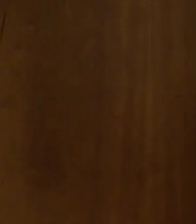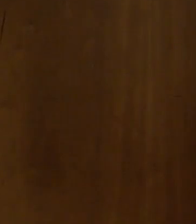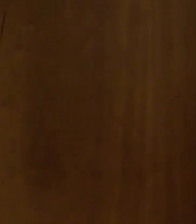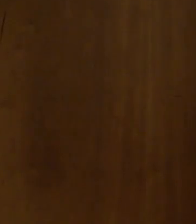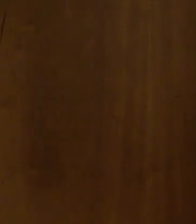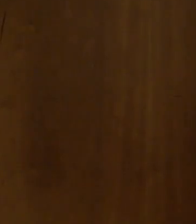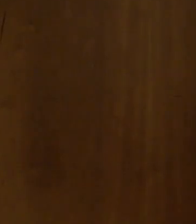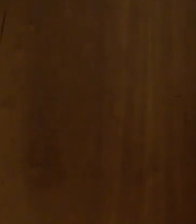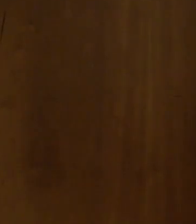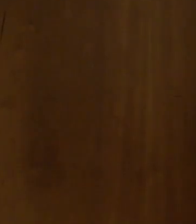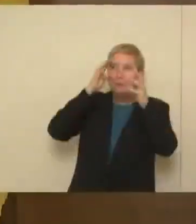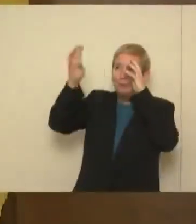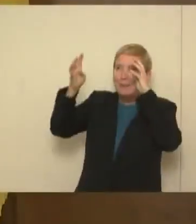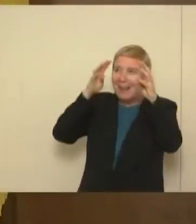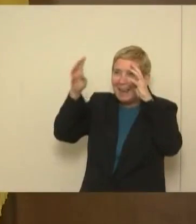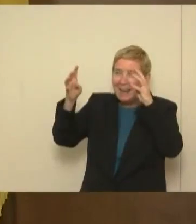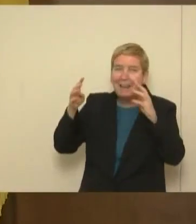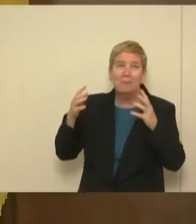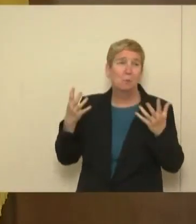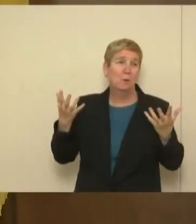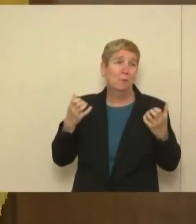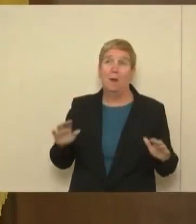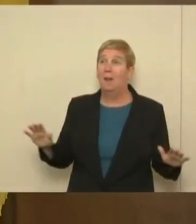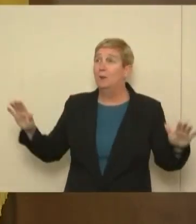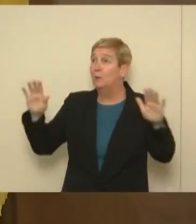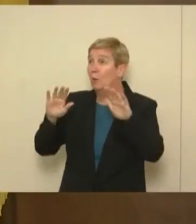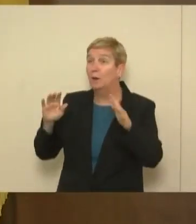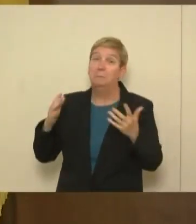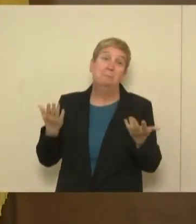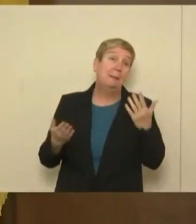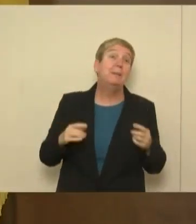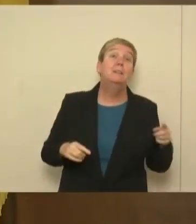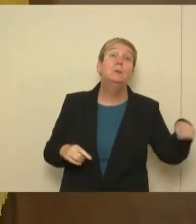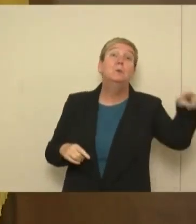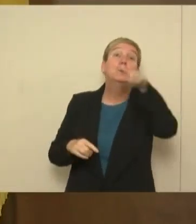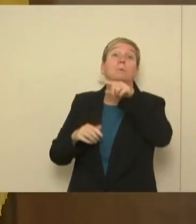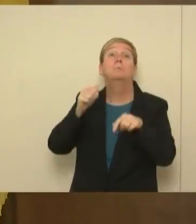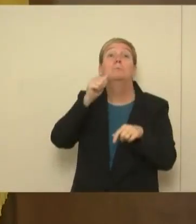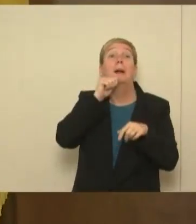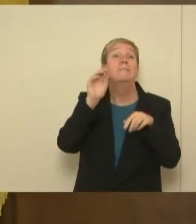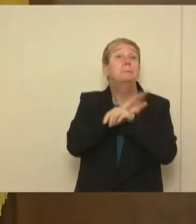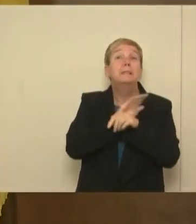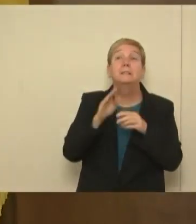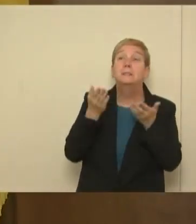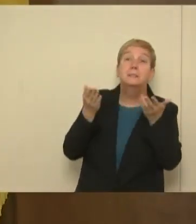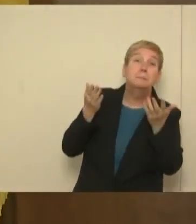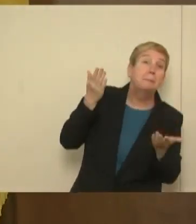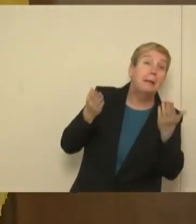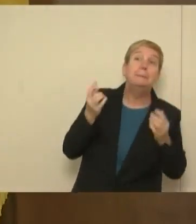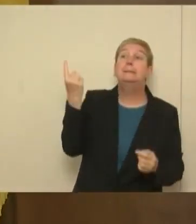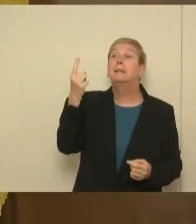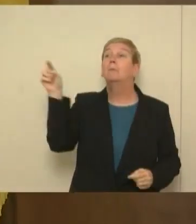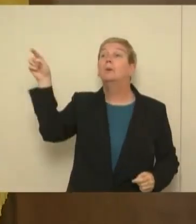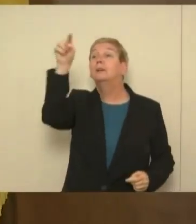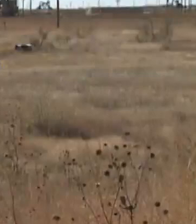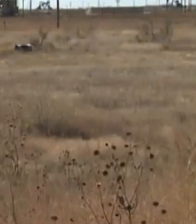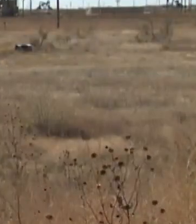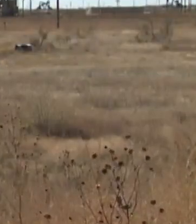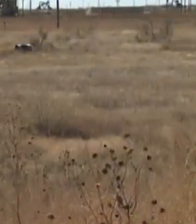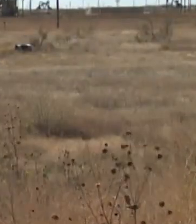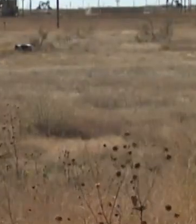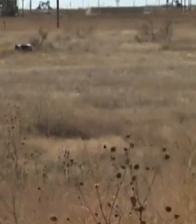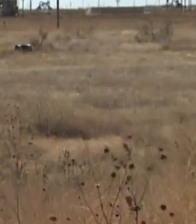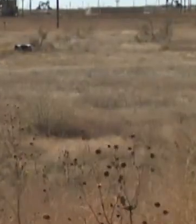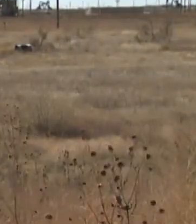governor described hydrogen as a transition fuel that will help meet the state's emission reduction goals. But the next day, the group sent a letter to the governor and